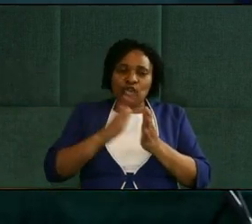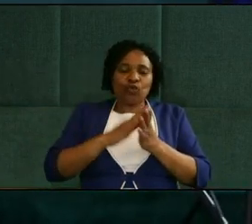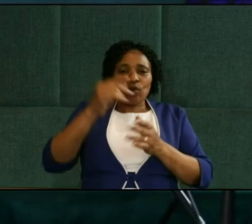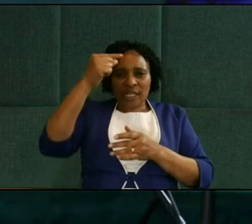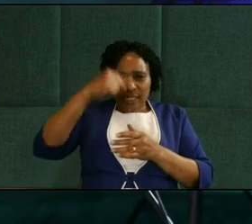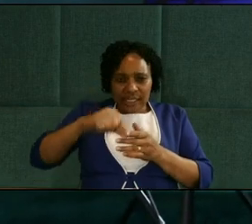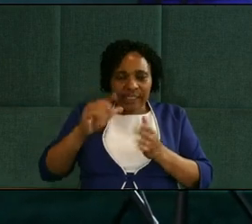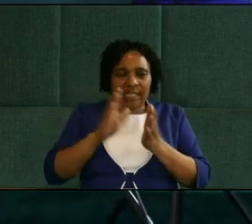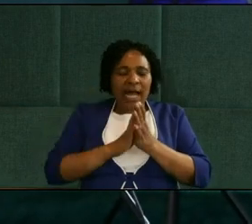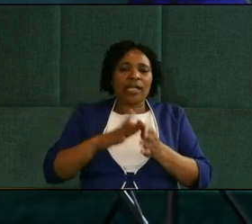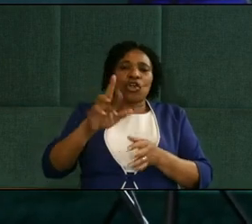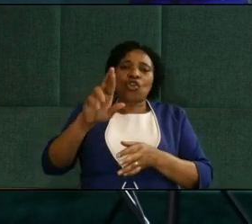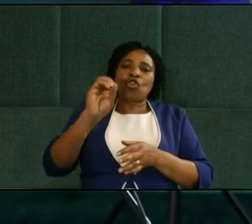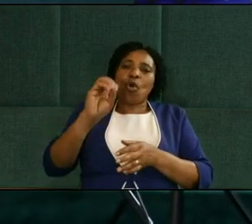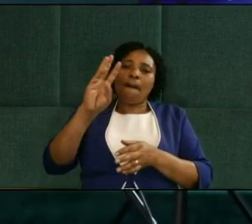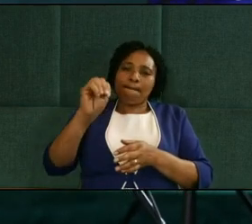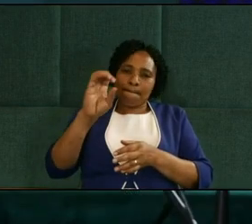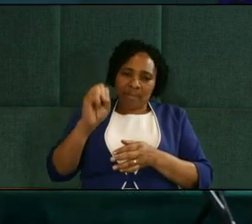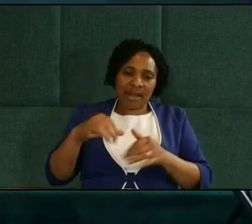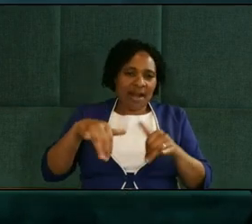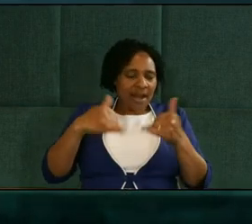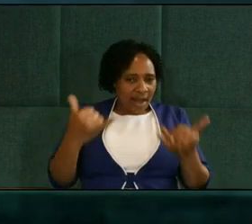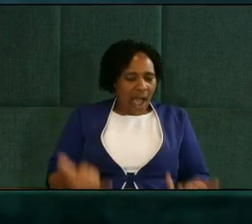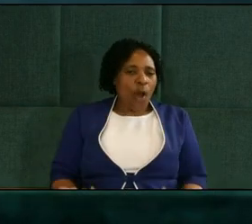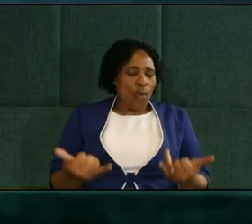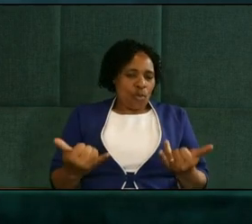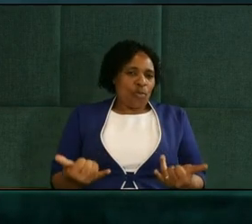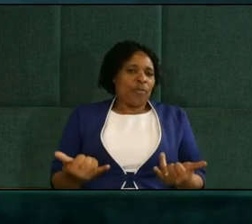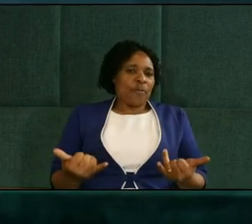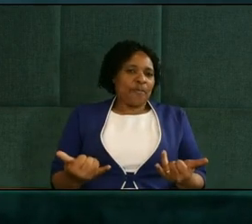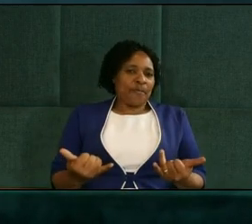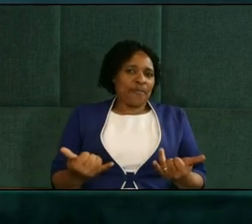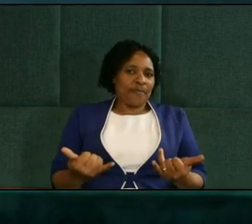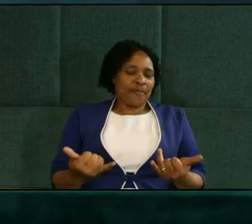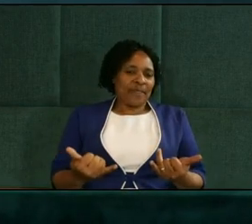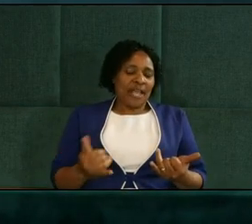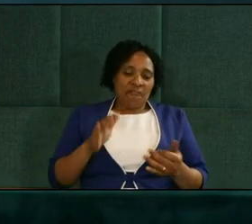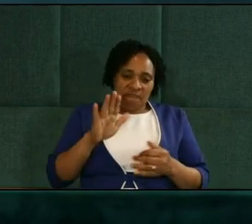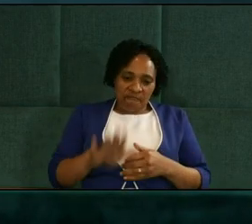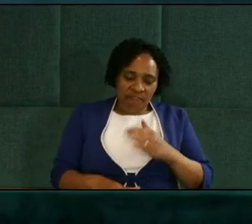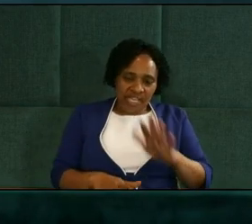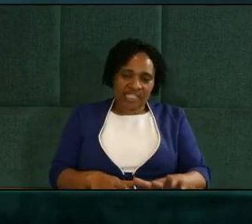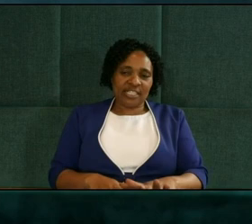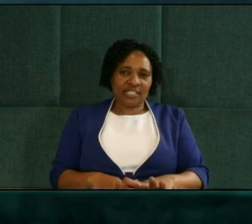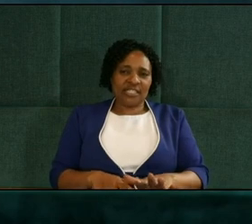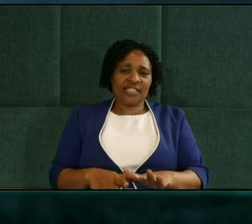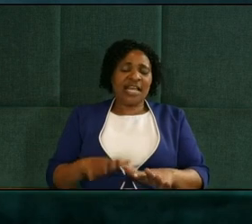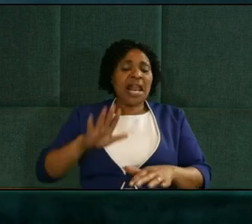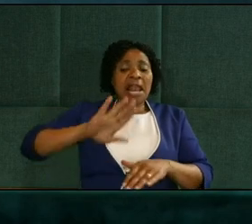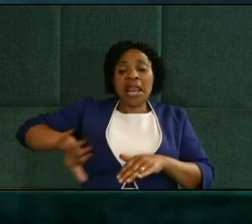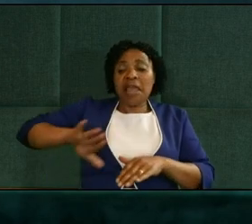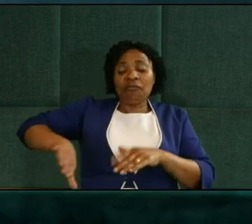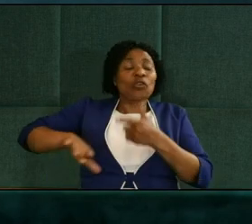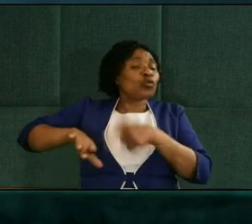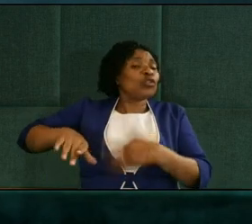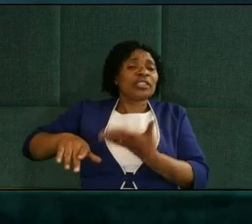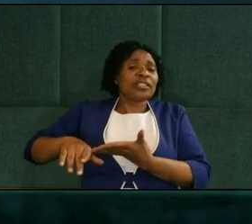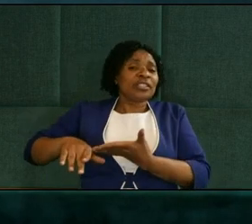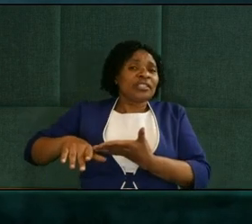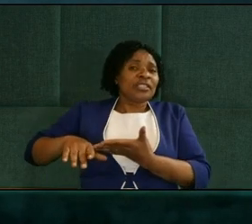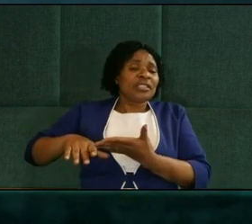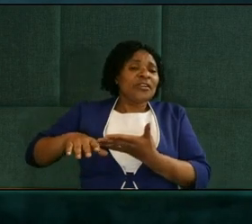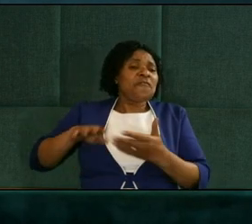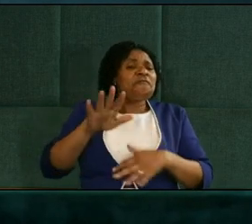to Rome. Now. After Rome, which is the legs, the only thing left back on the image is what?